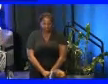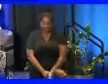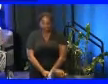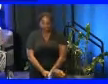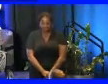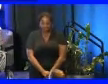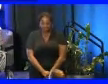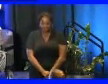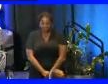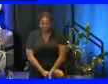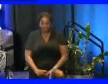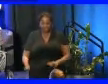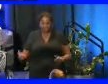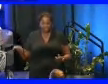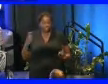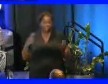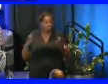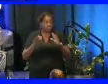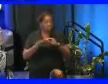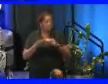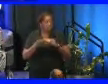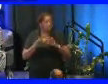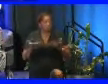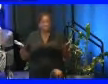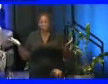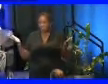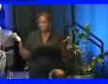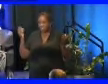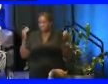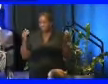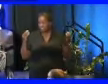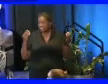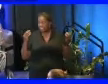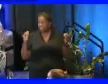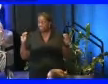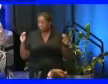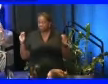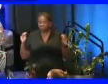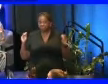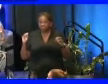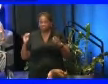Any other questions, comments, thoughts?